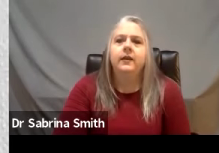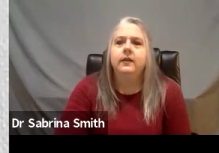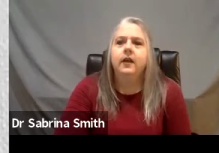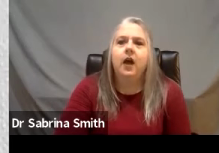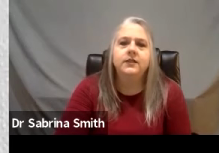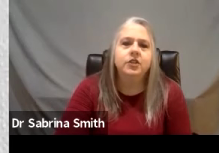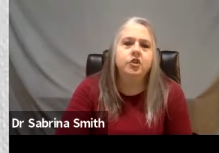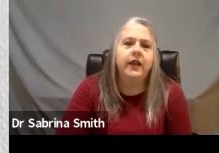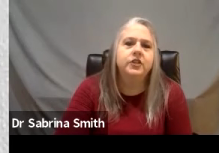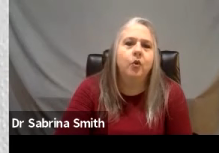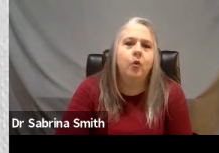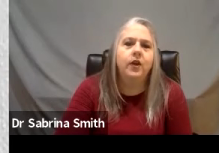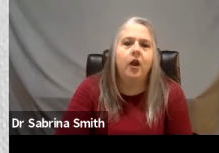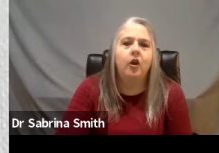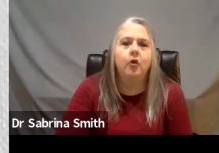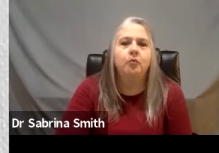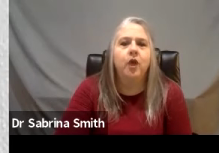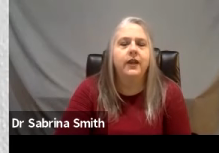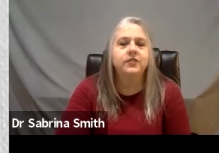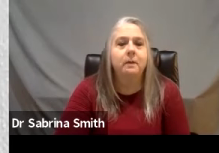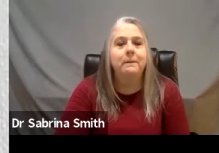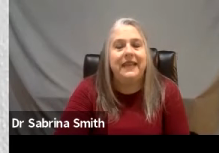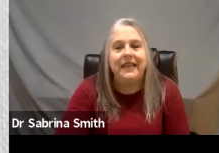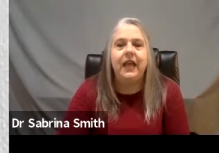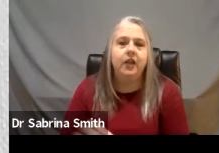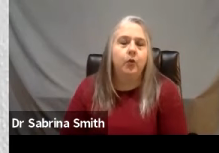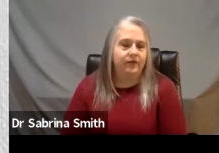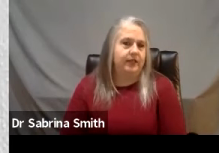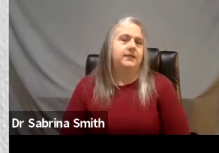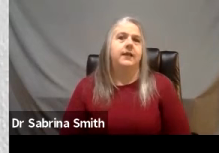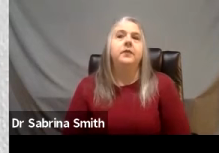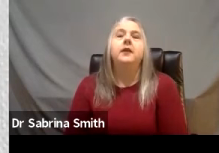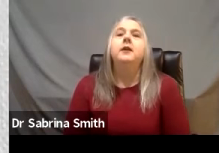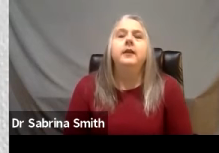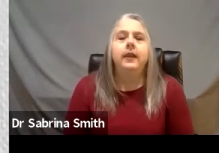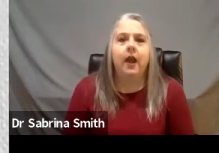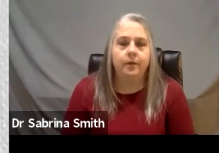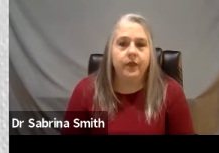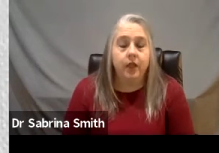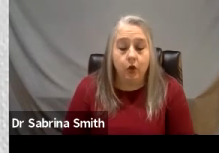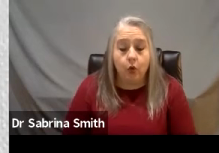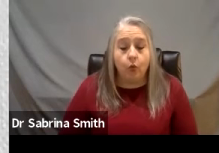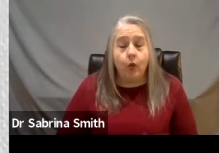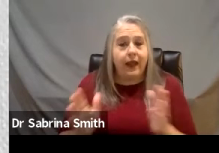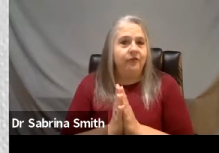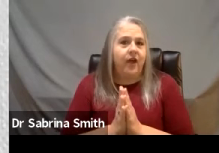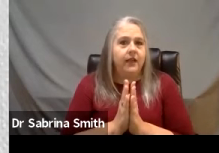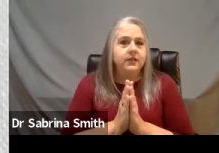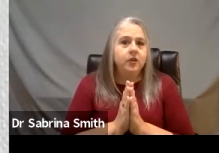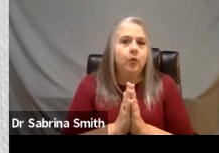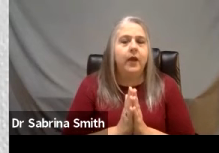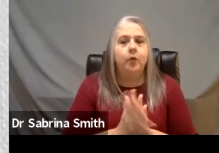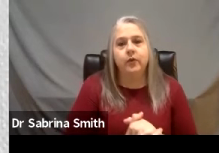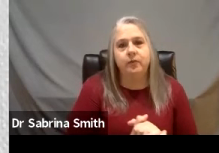Okay. Concentrate on our own product for meaning and equivalency. Now, what I